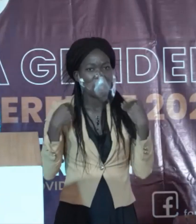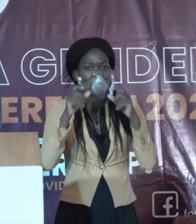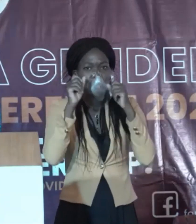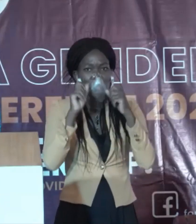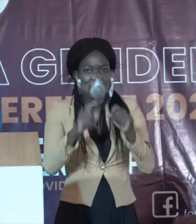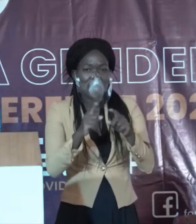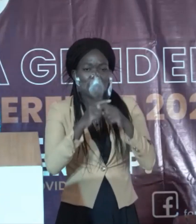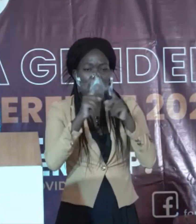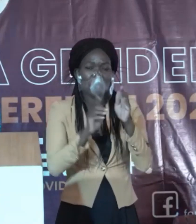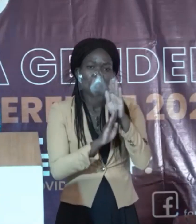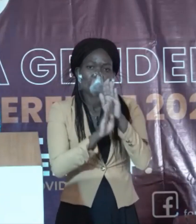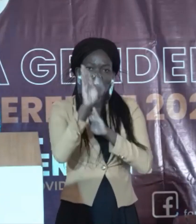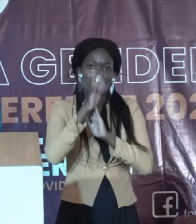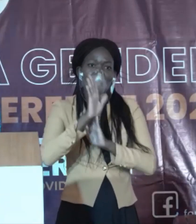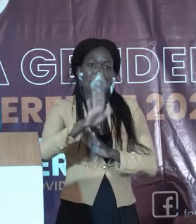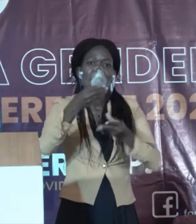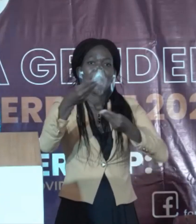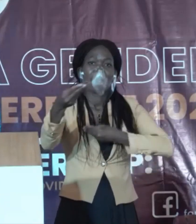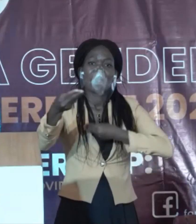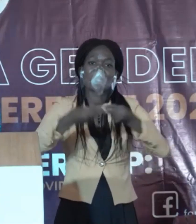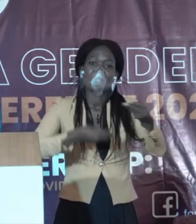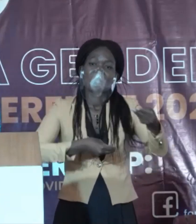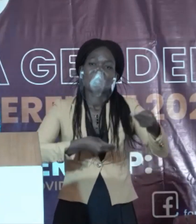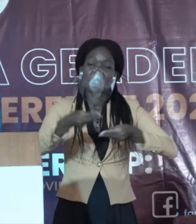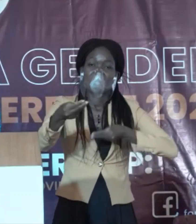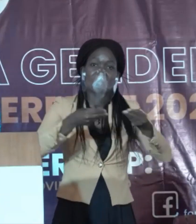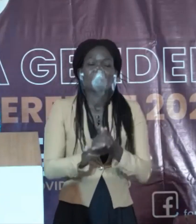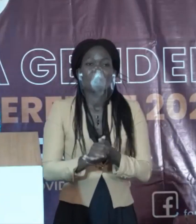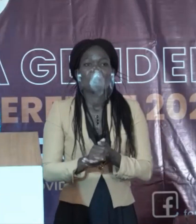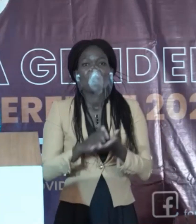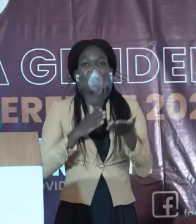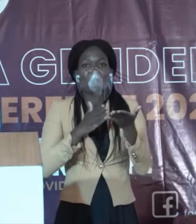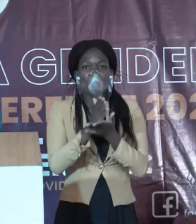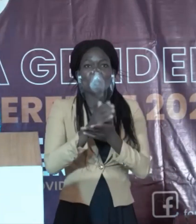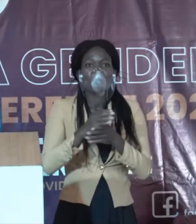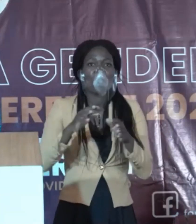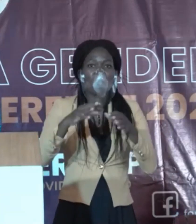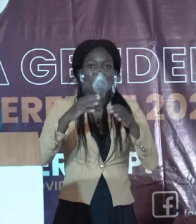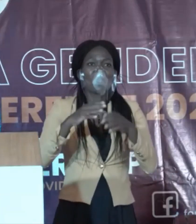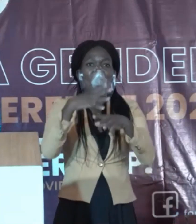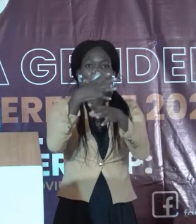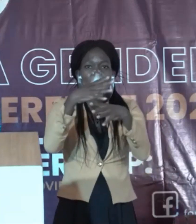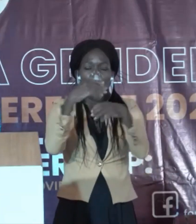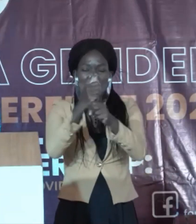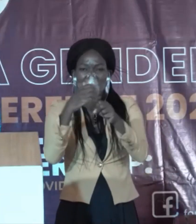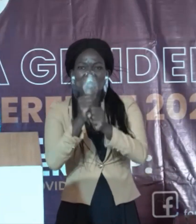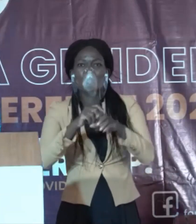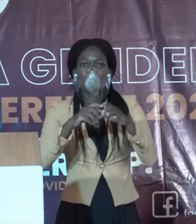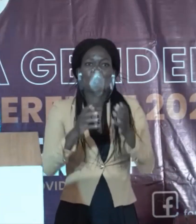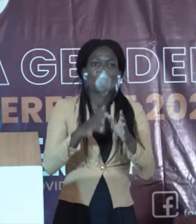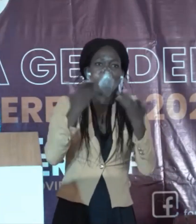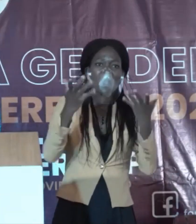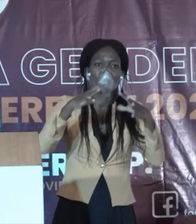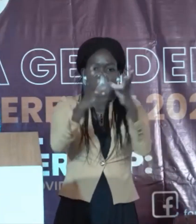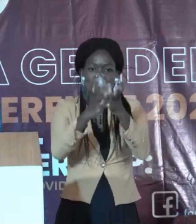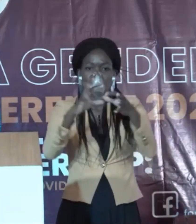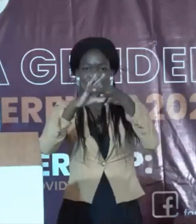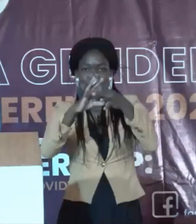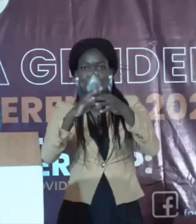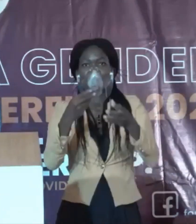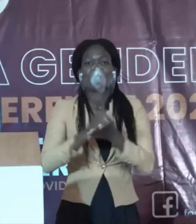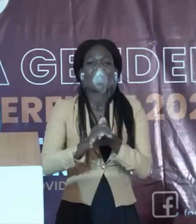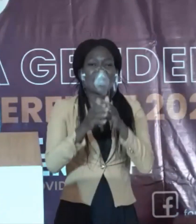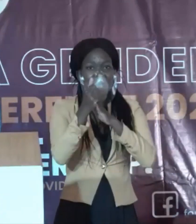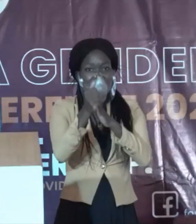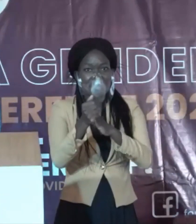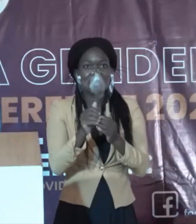their businesses. With cooperative leadership and dedication building capacities, aligning policies and forming opportunities with